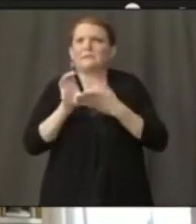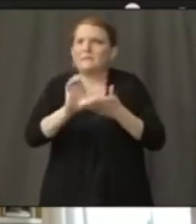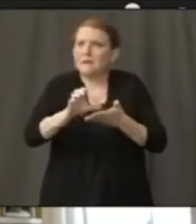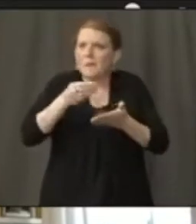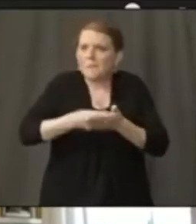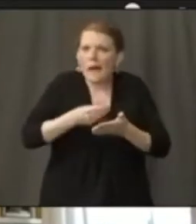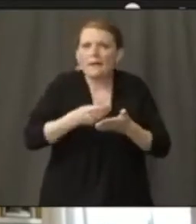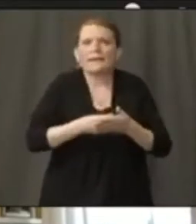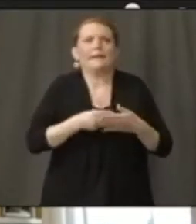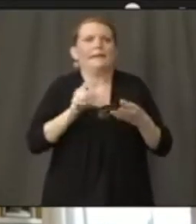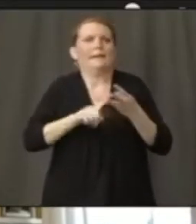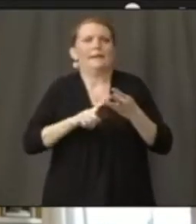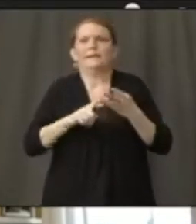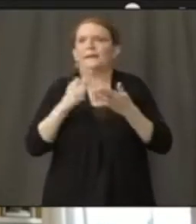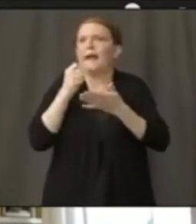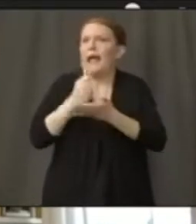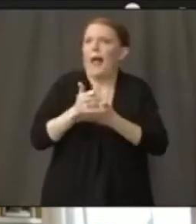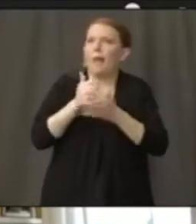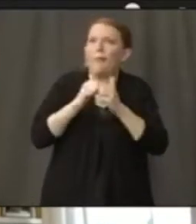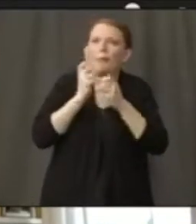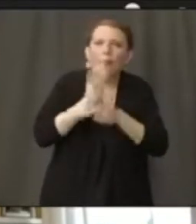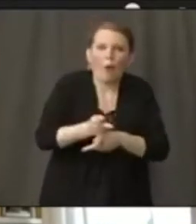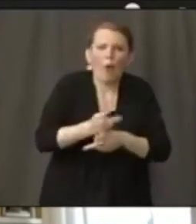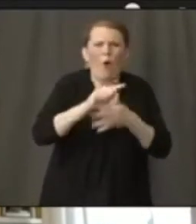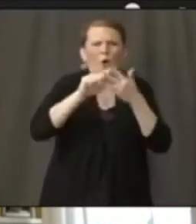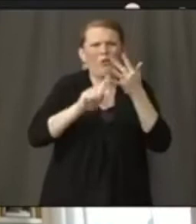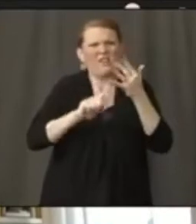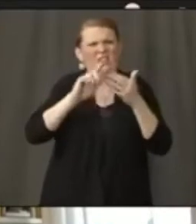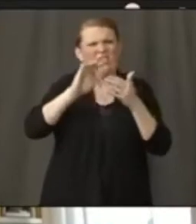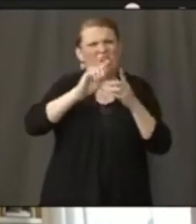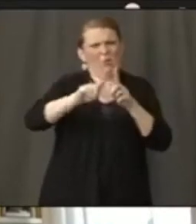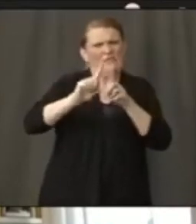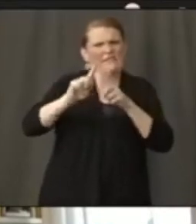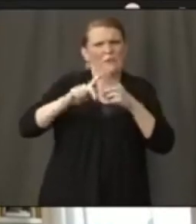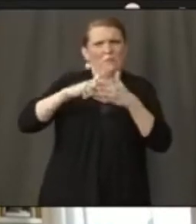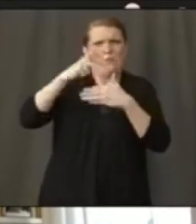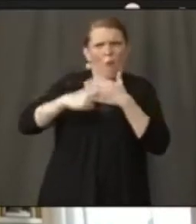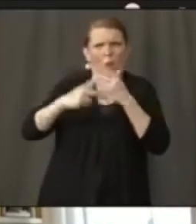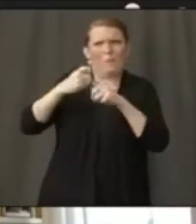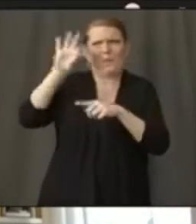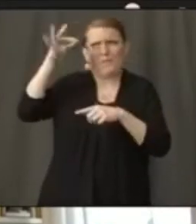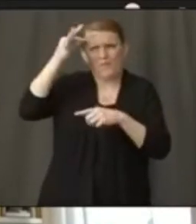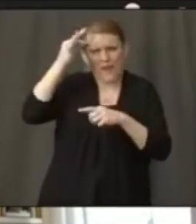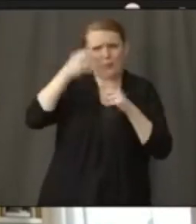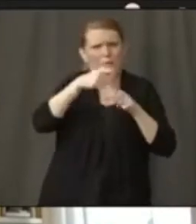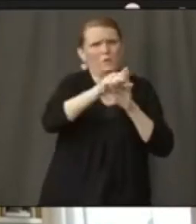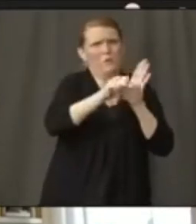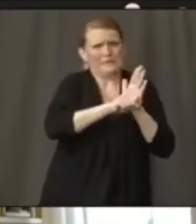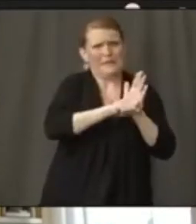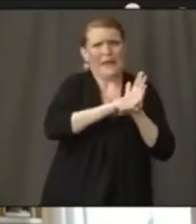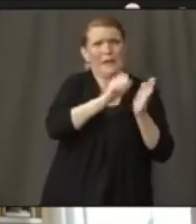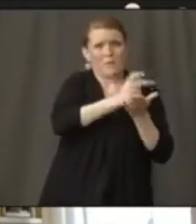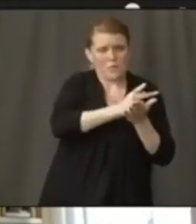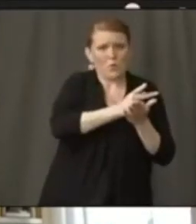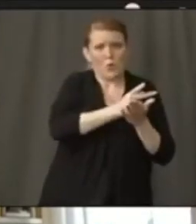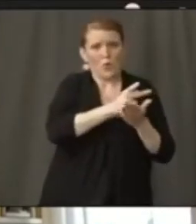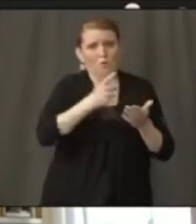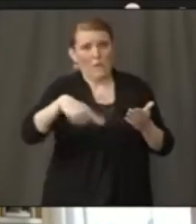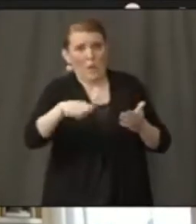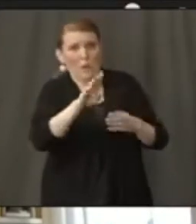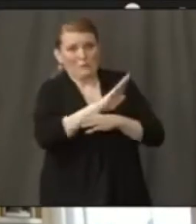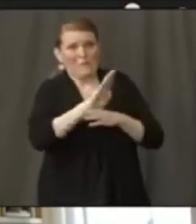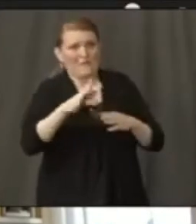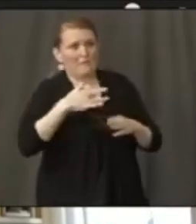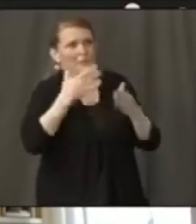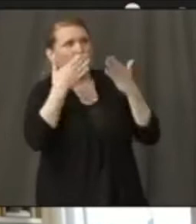as the bridge loan from the state, pandemic unemployment assistance. In terms of reopening, while many want to see a